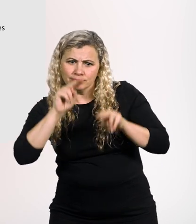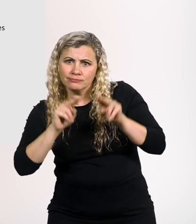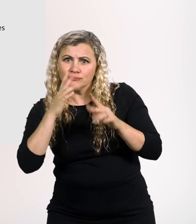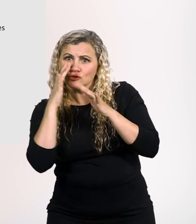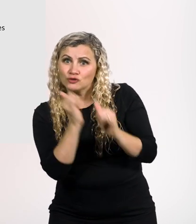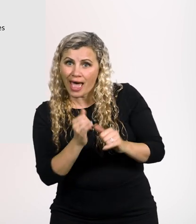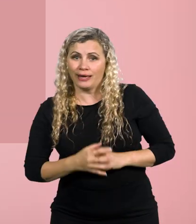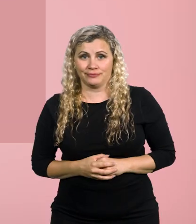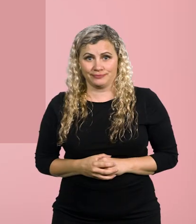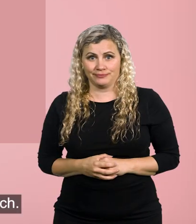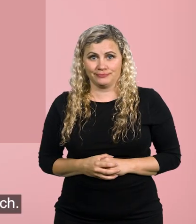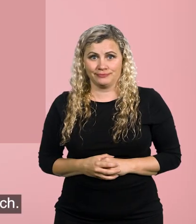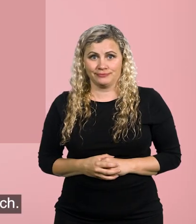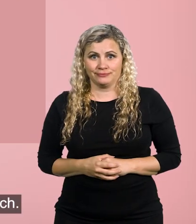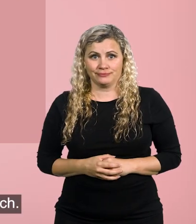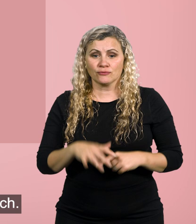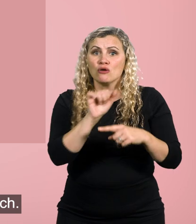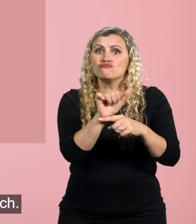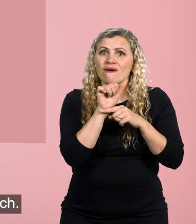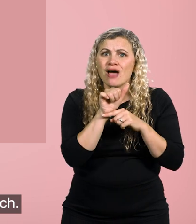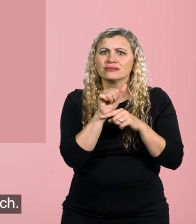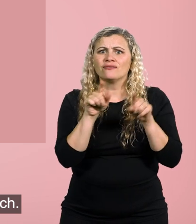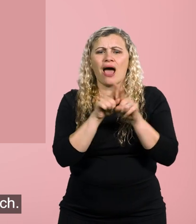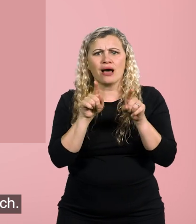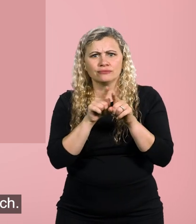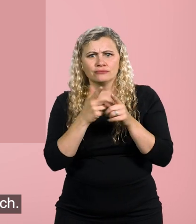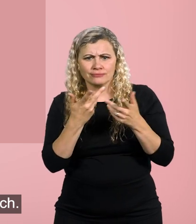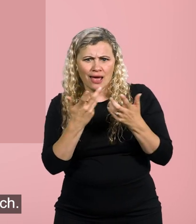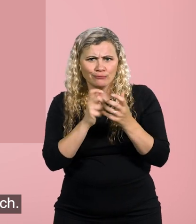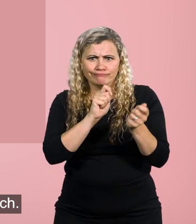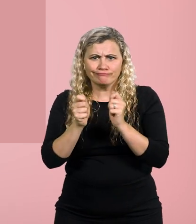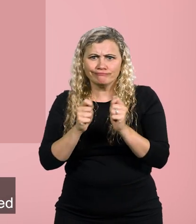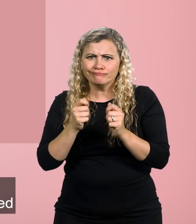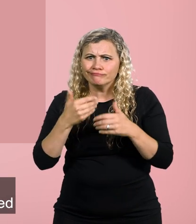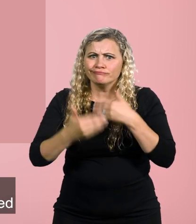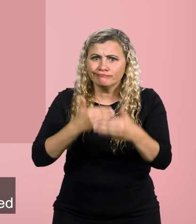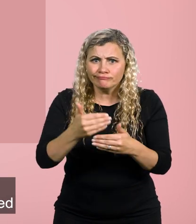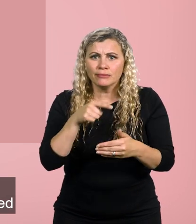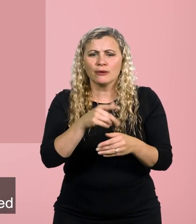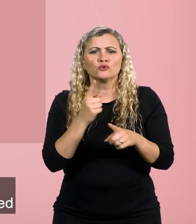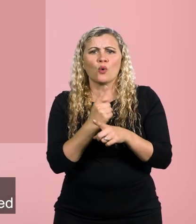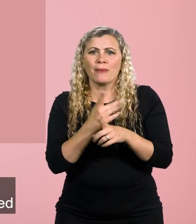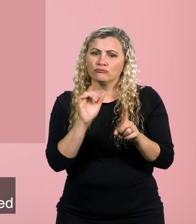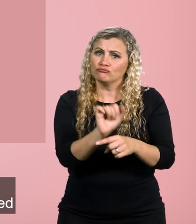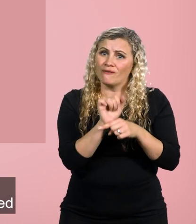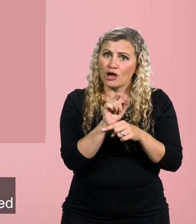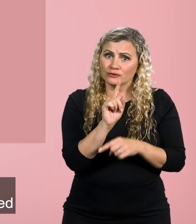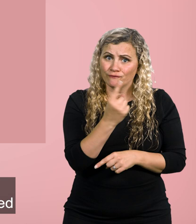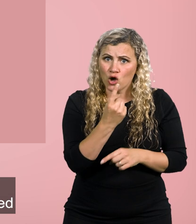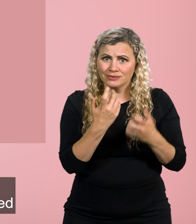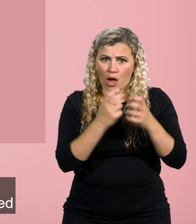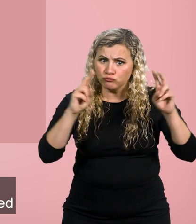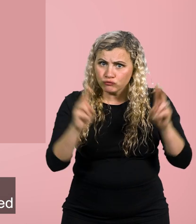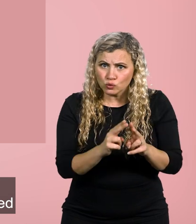monitored preventative and prudent approach this is about prevention first